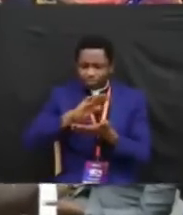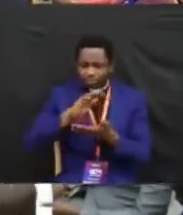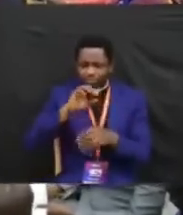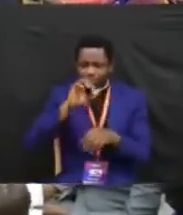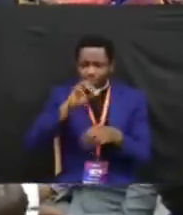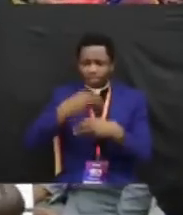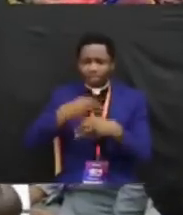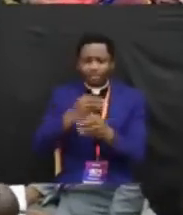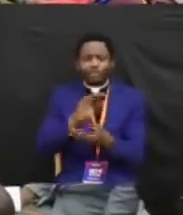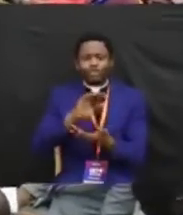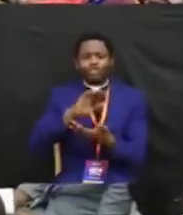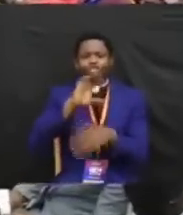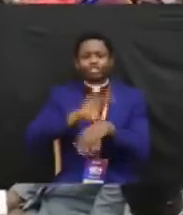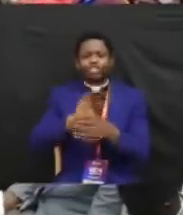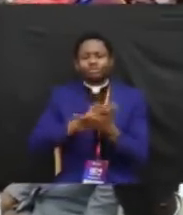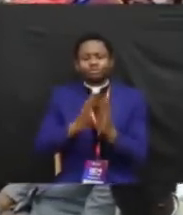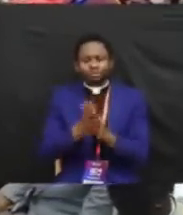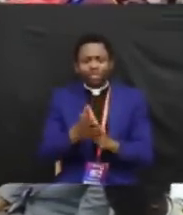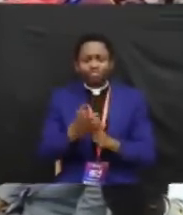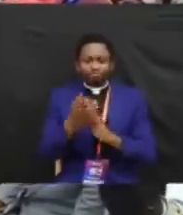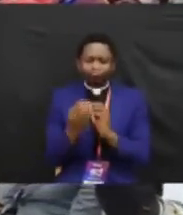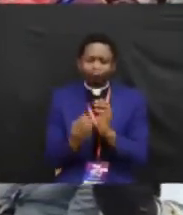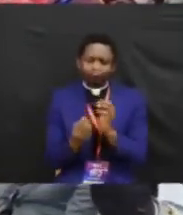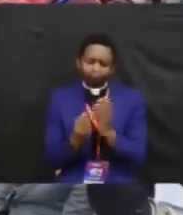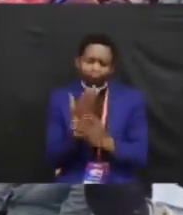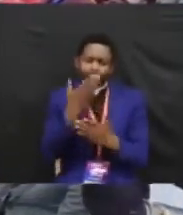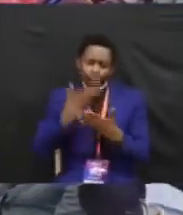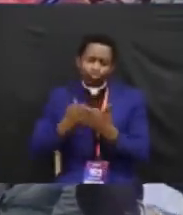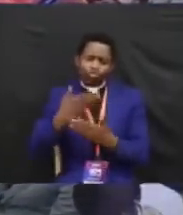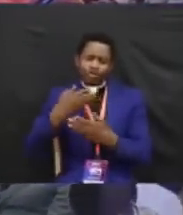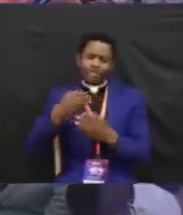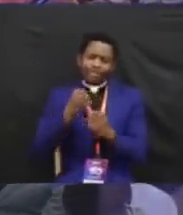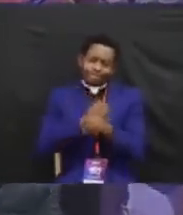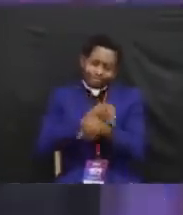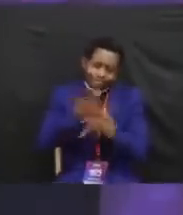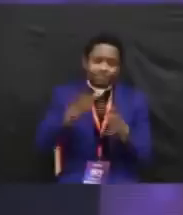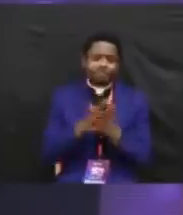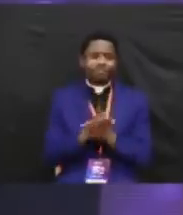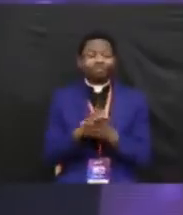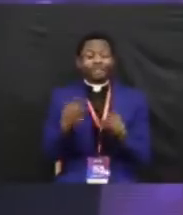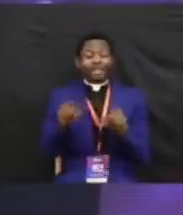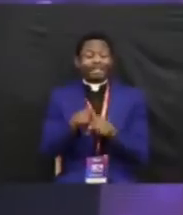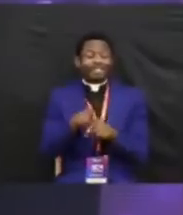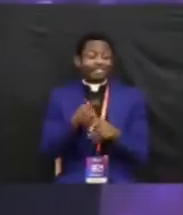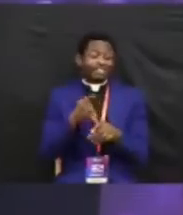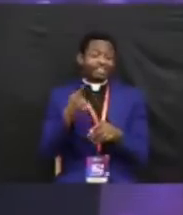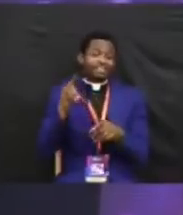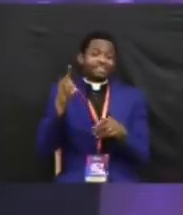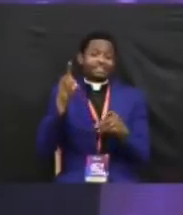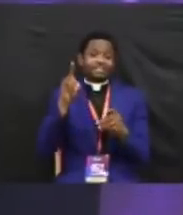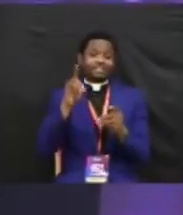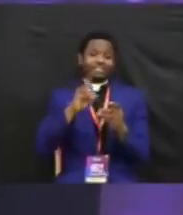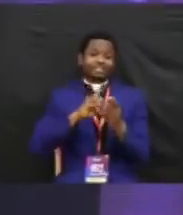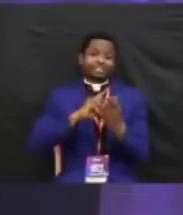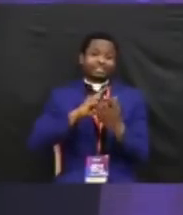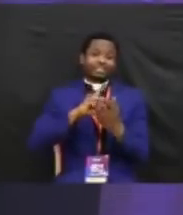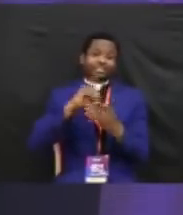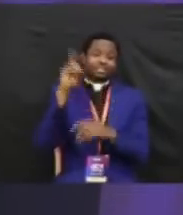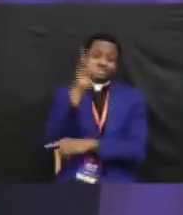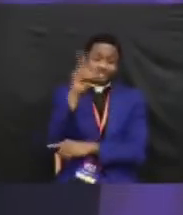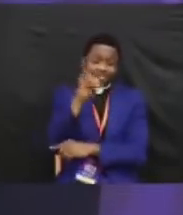and department at the headquarters. As of December ending 2022, there was a total of